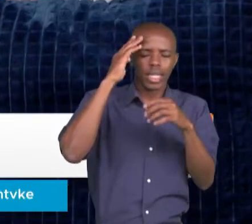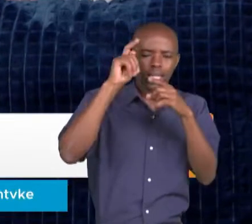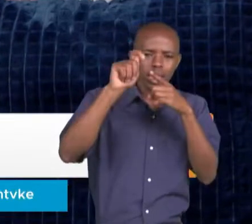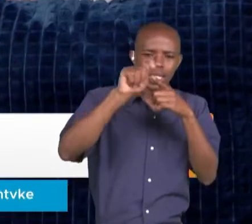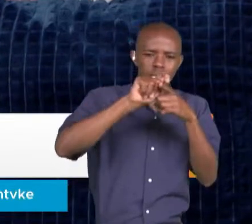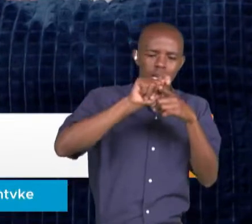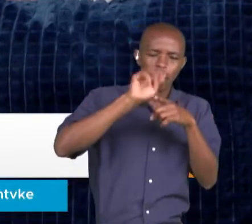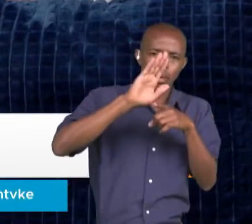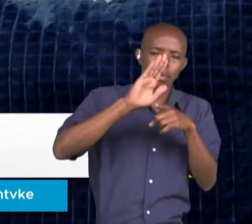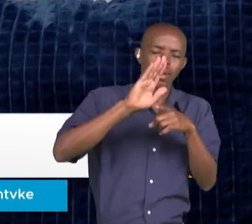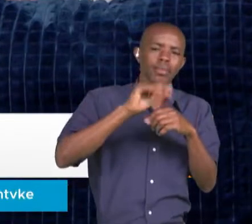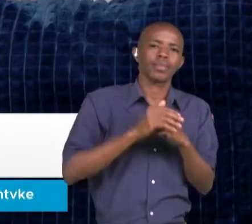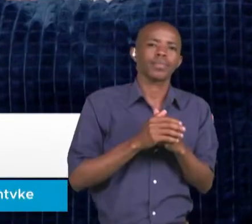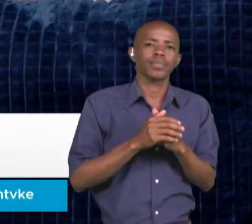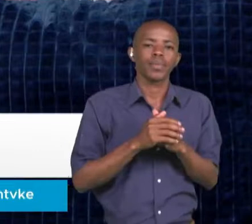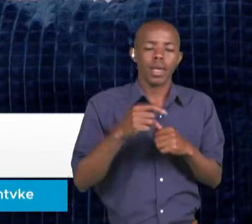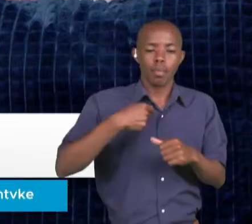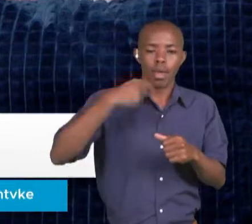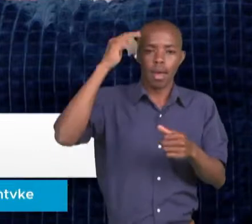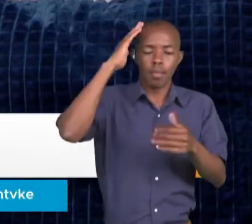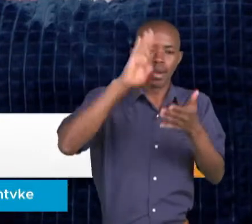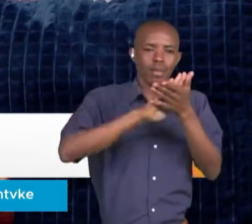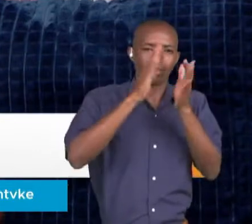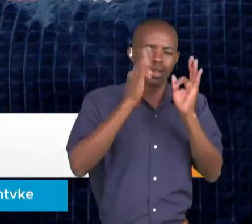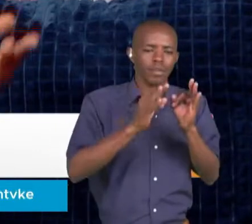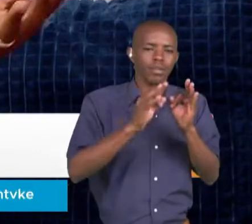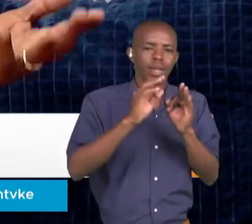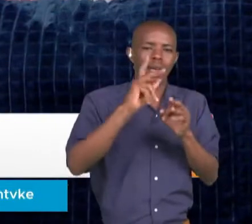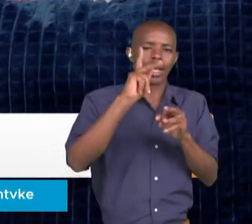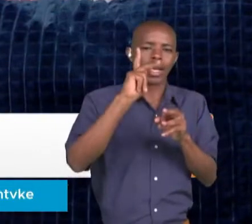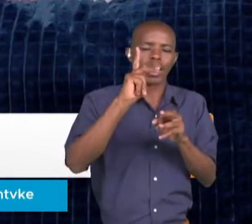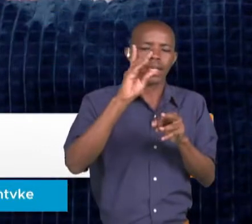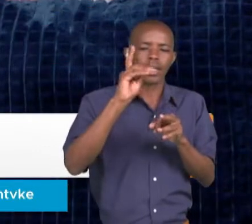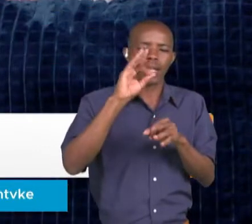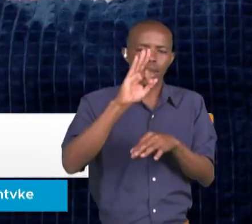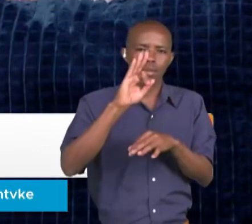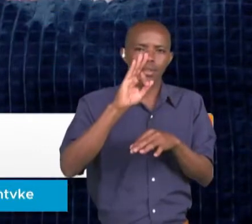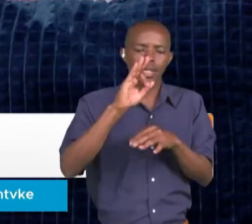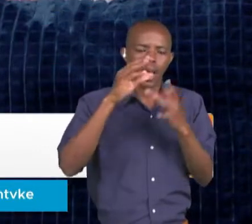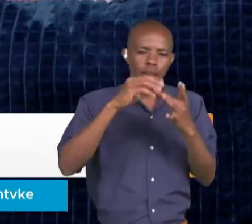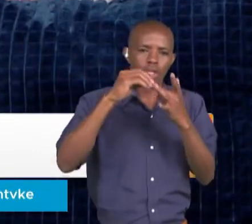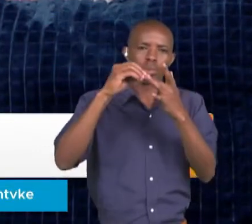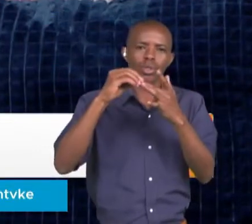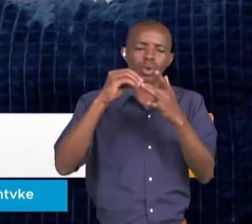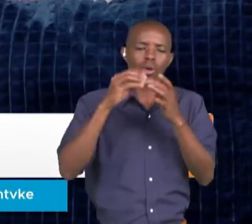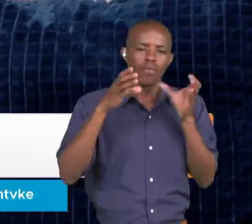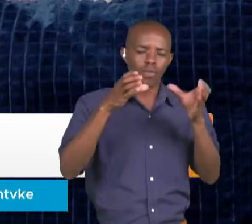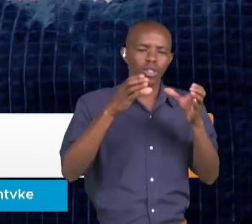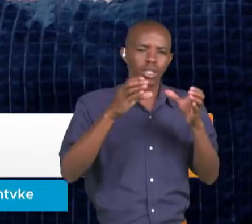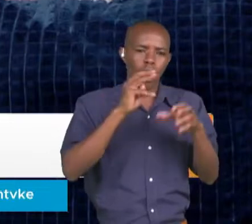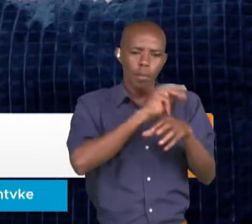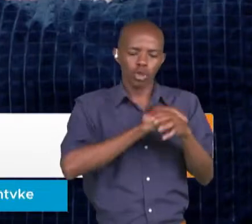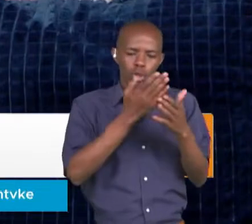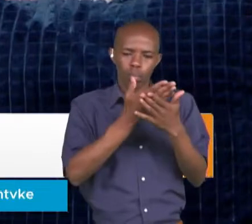You understand, at the end of the day. And I believe if KDF, with its special forces, if it's never ran a mission like this